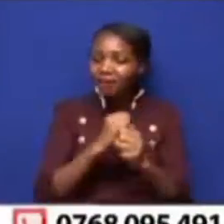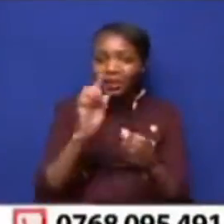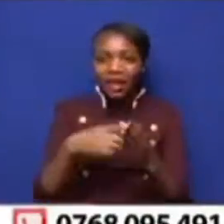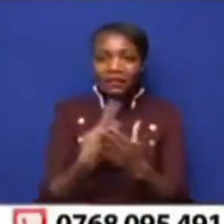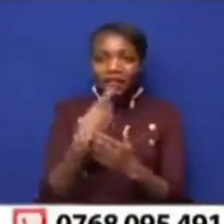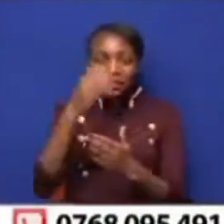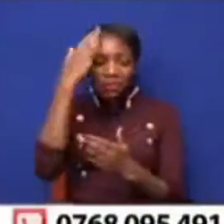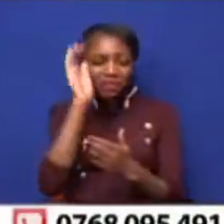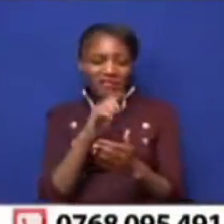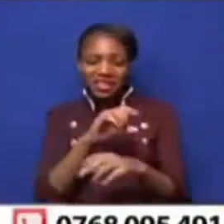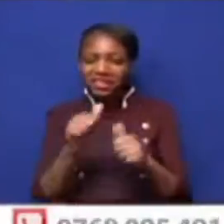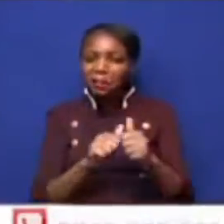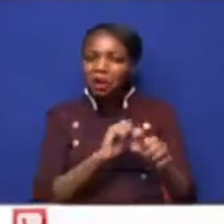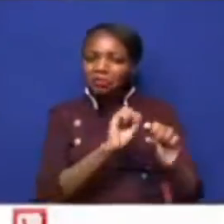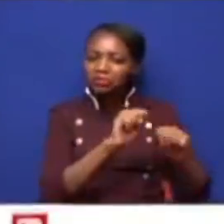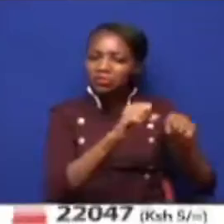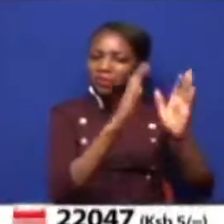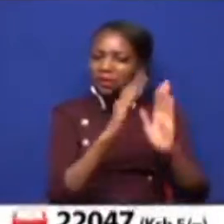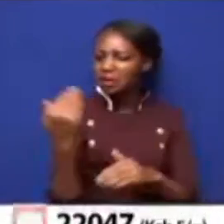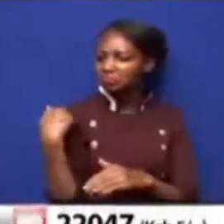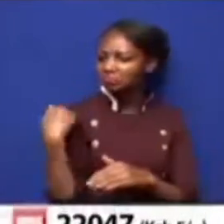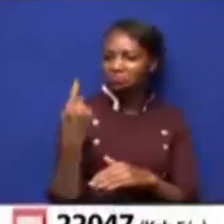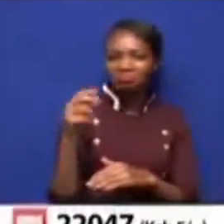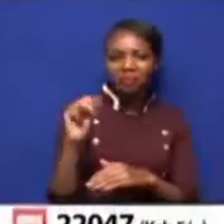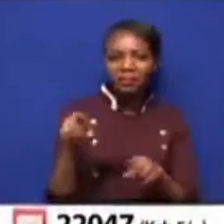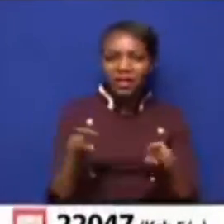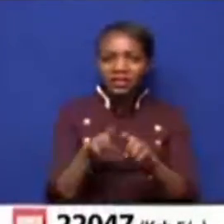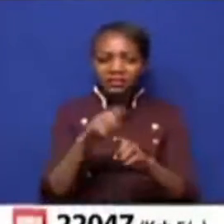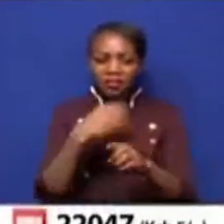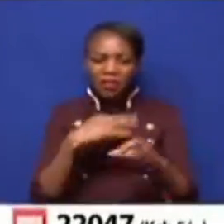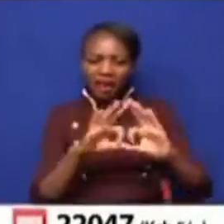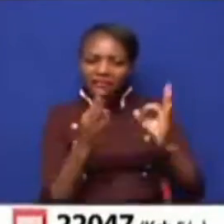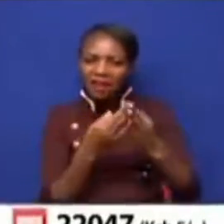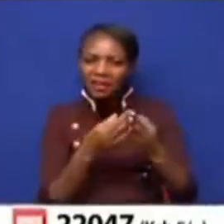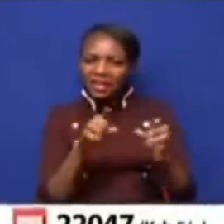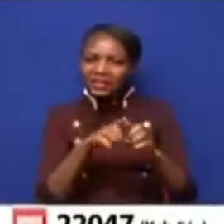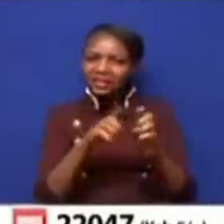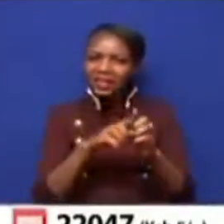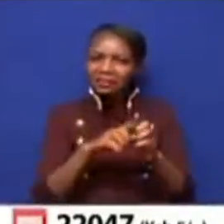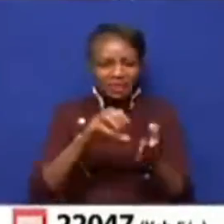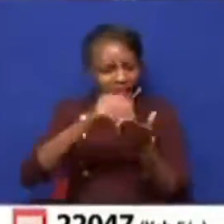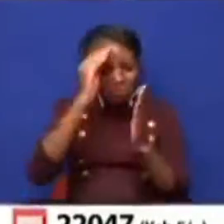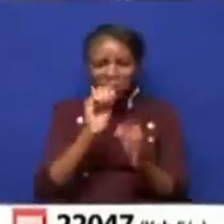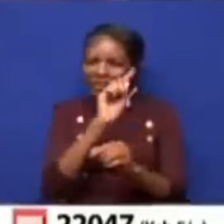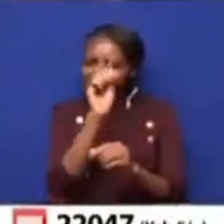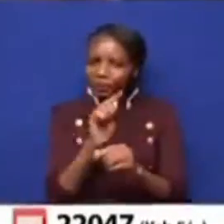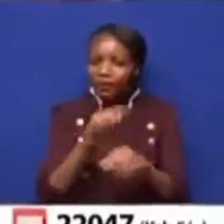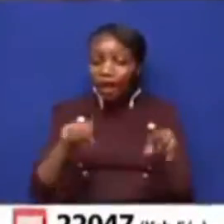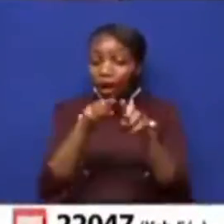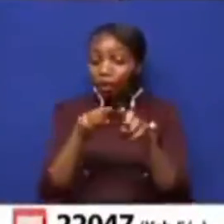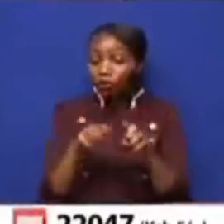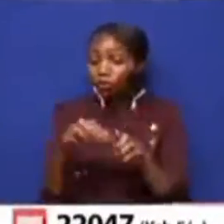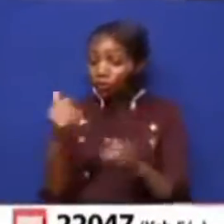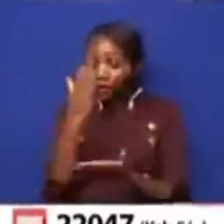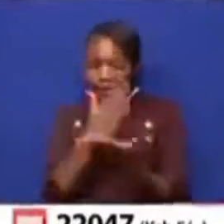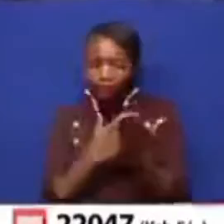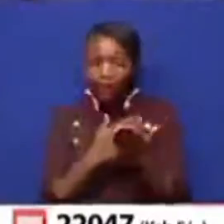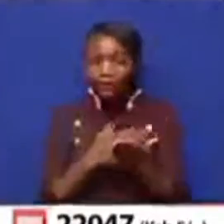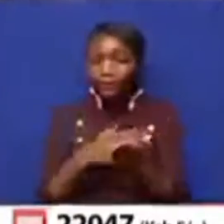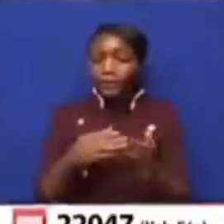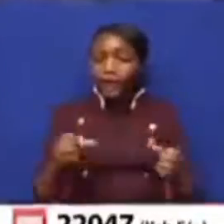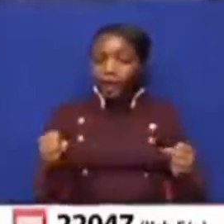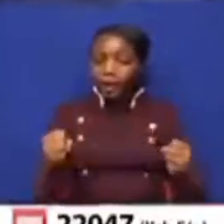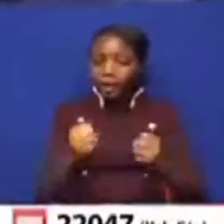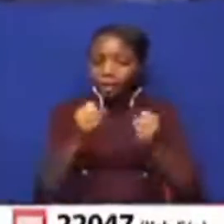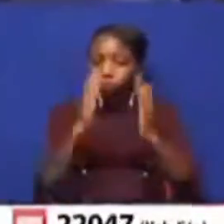vile watu wa bodaboda wanawasumbua. Tutakuwa na familia ama tutakuwa tuko na wanafunzi. On the other hand, Kupet Chairman